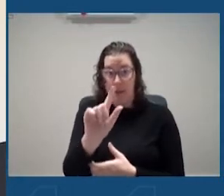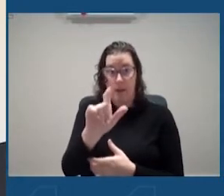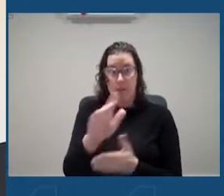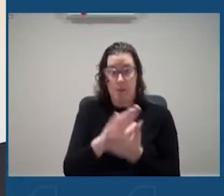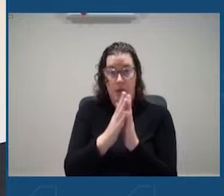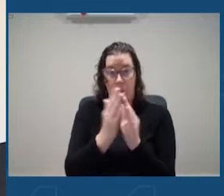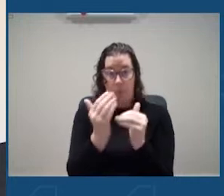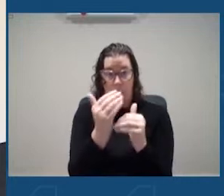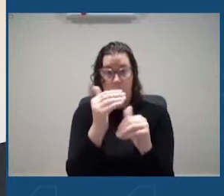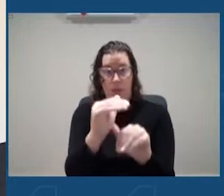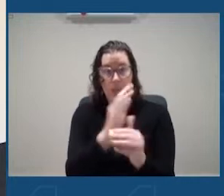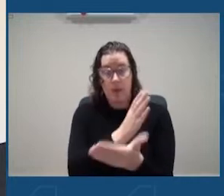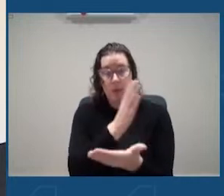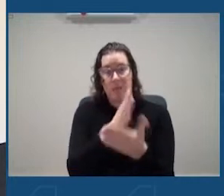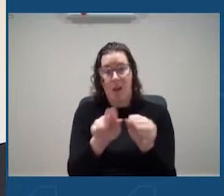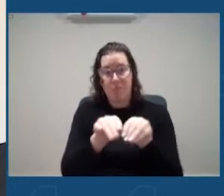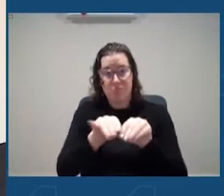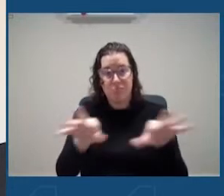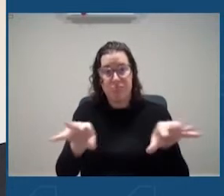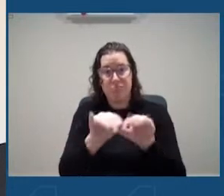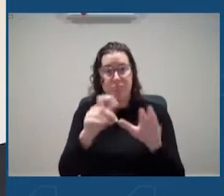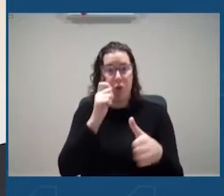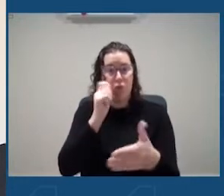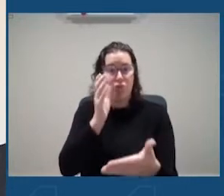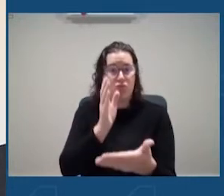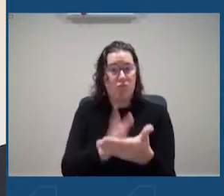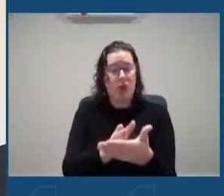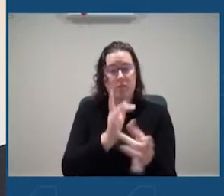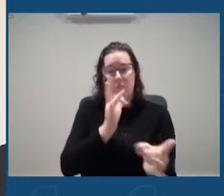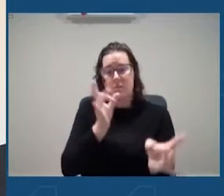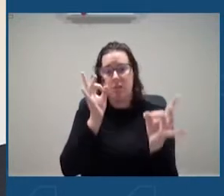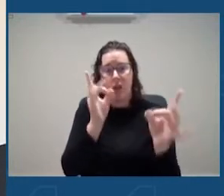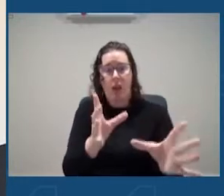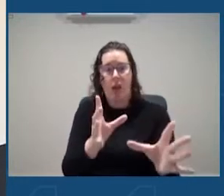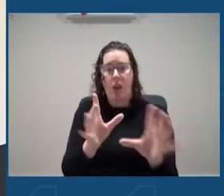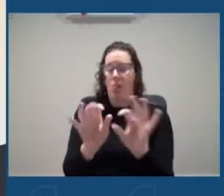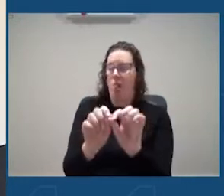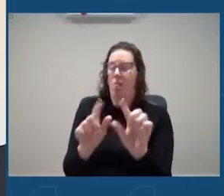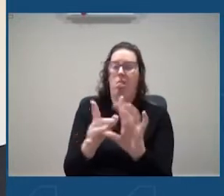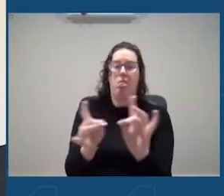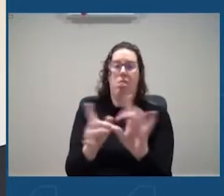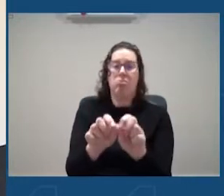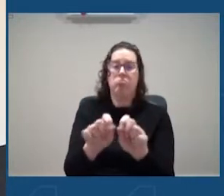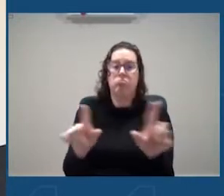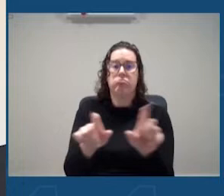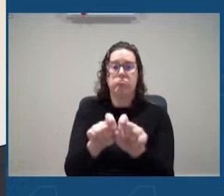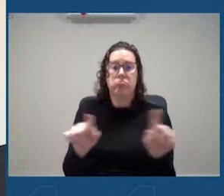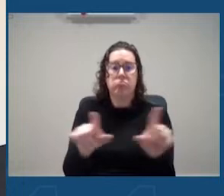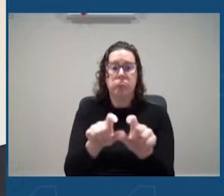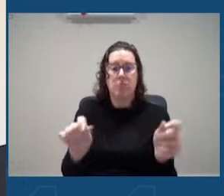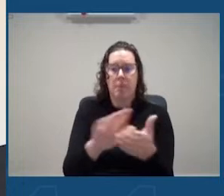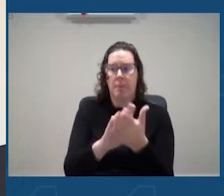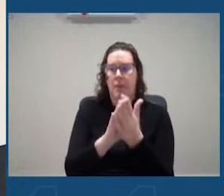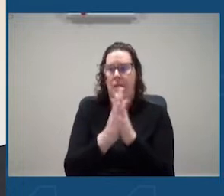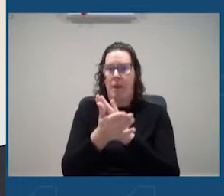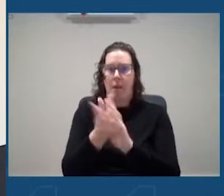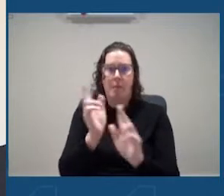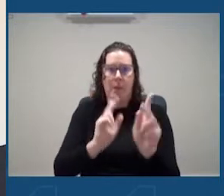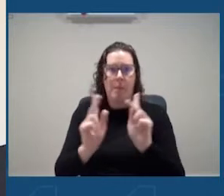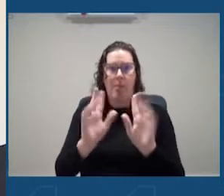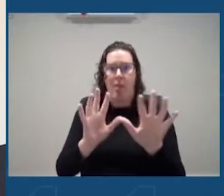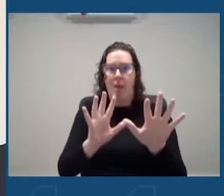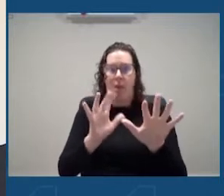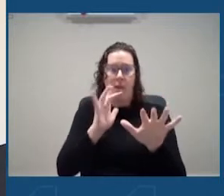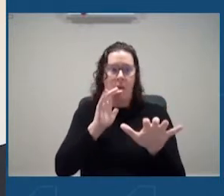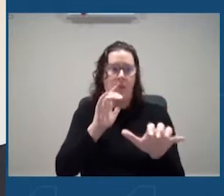the spread of racist hate on social media and radicalizing people on